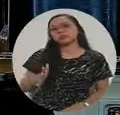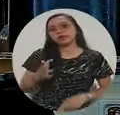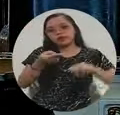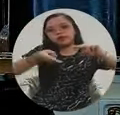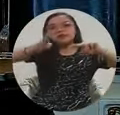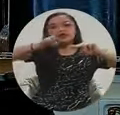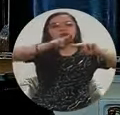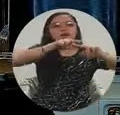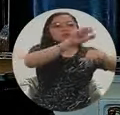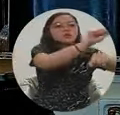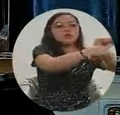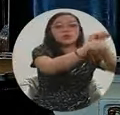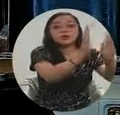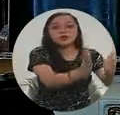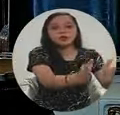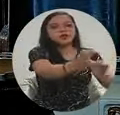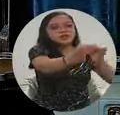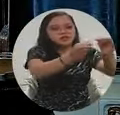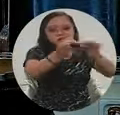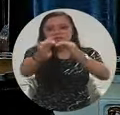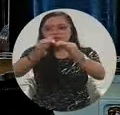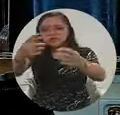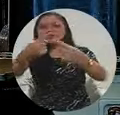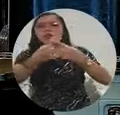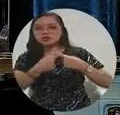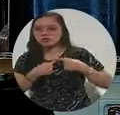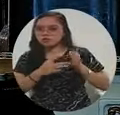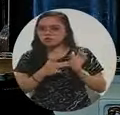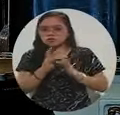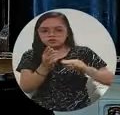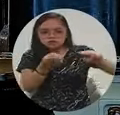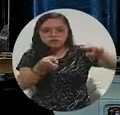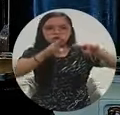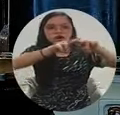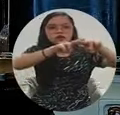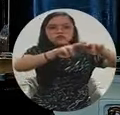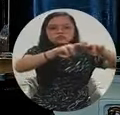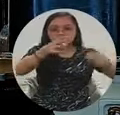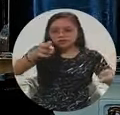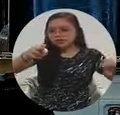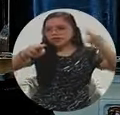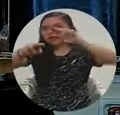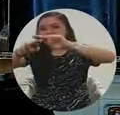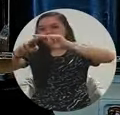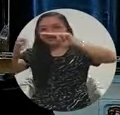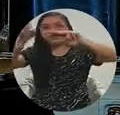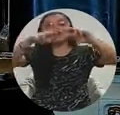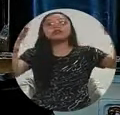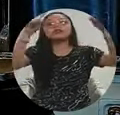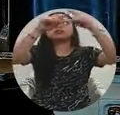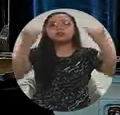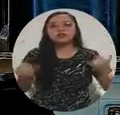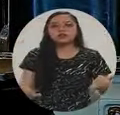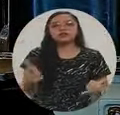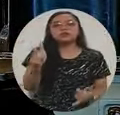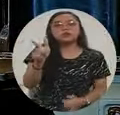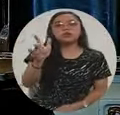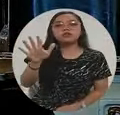Lord, plus the workers. They used to have only one worker. They had two. They had 10. Today, they